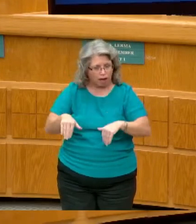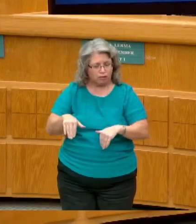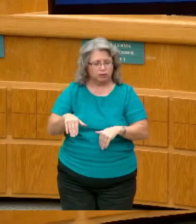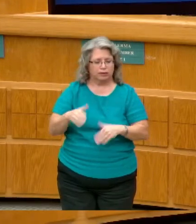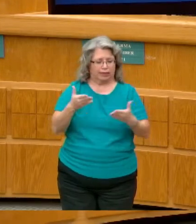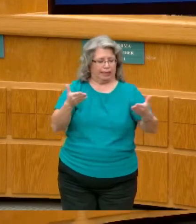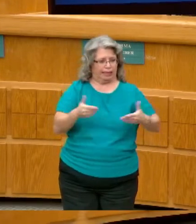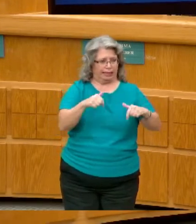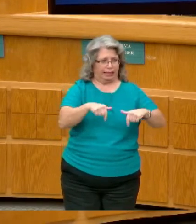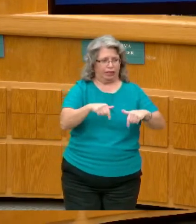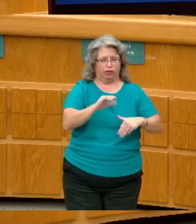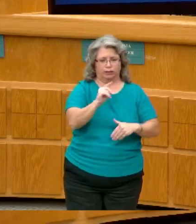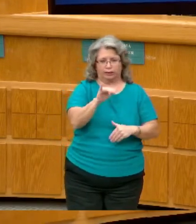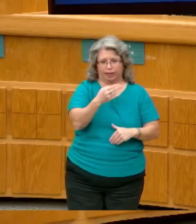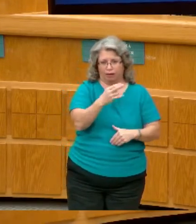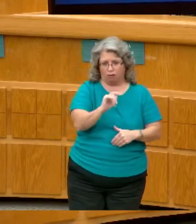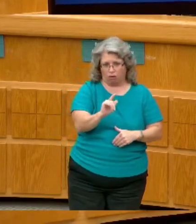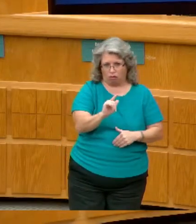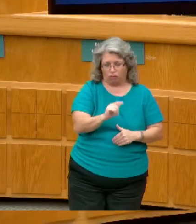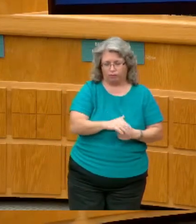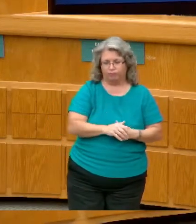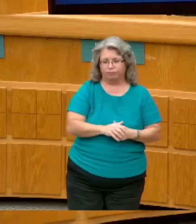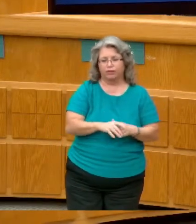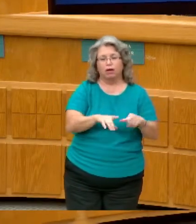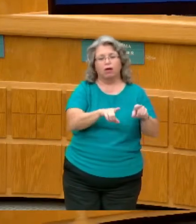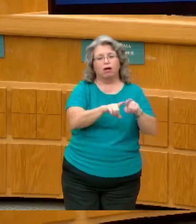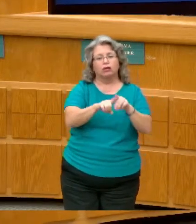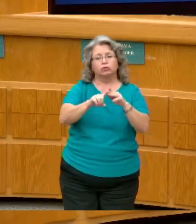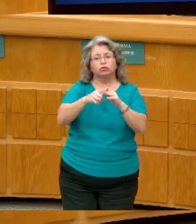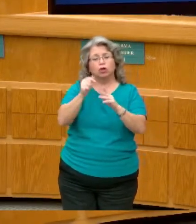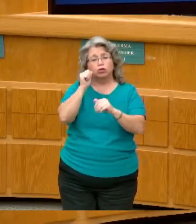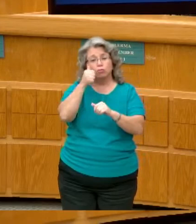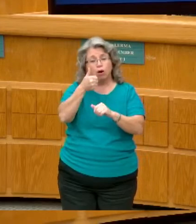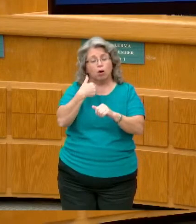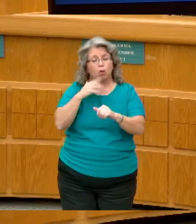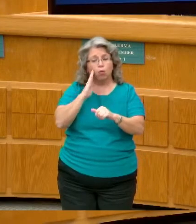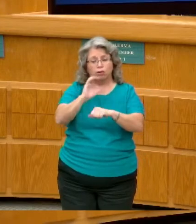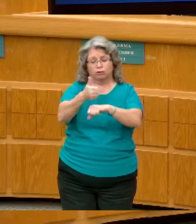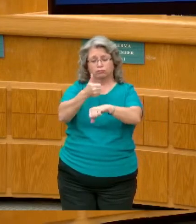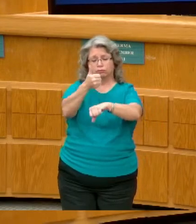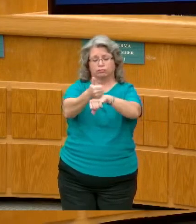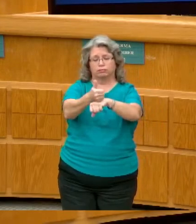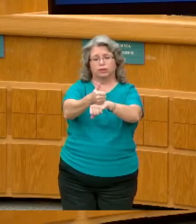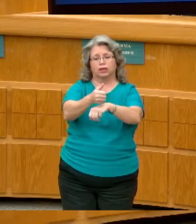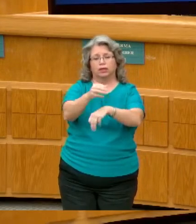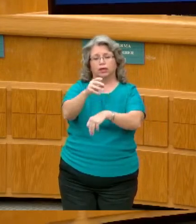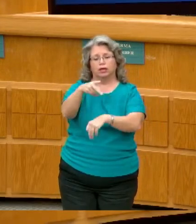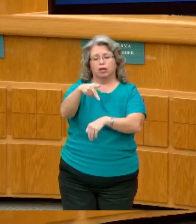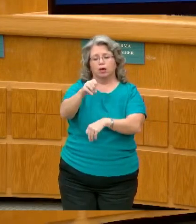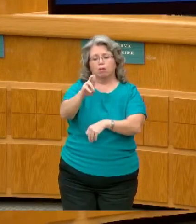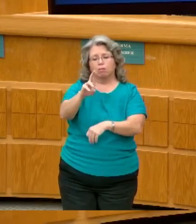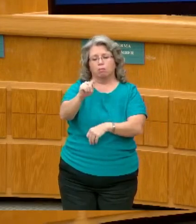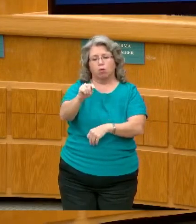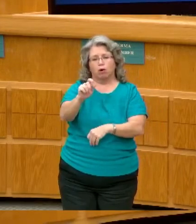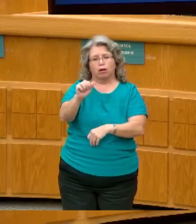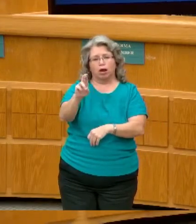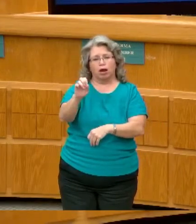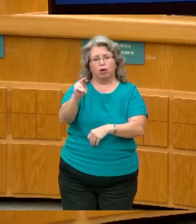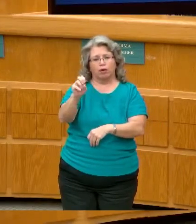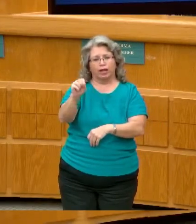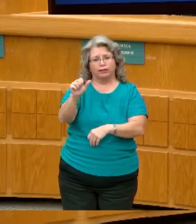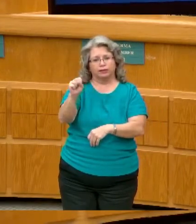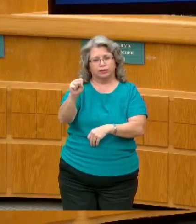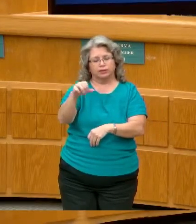we're also, starting tomorrow, we will be in Port Aransas at the Marina Pavilion. And we're going to be there